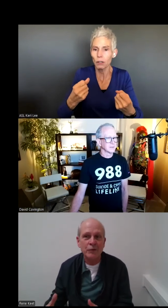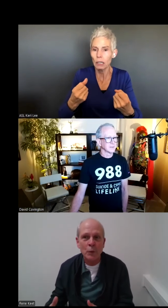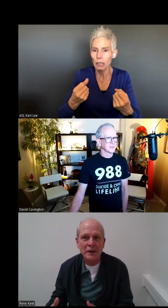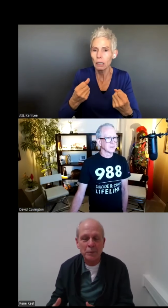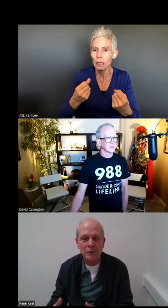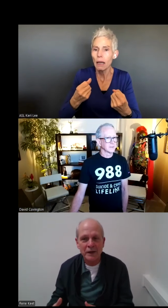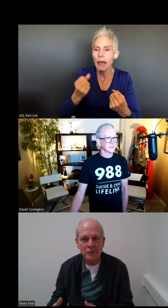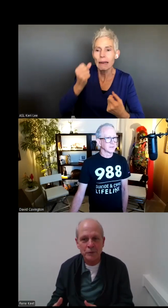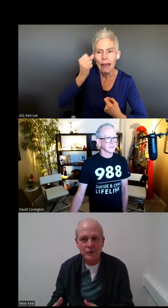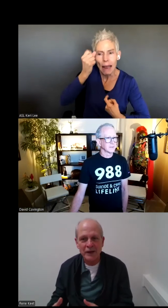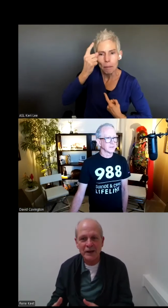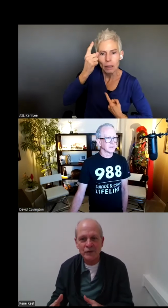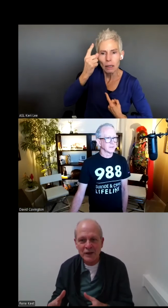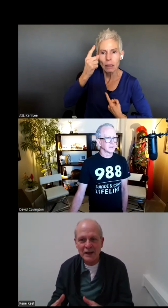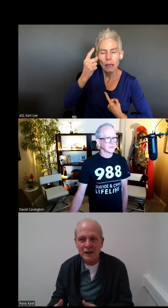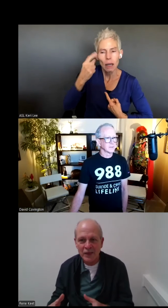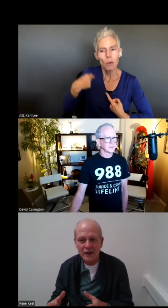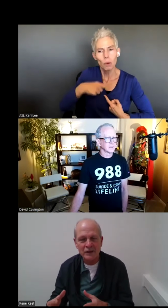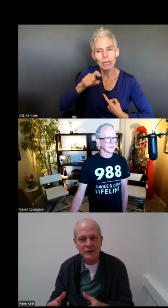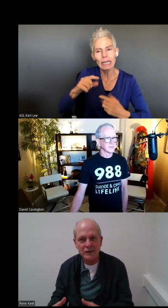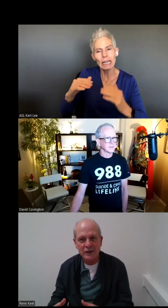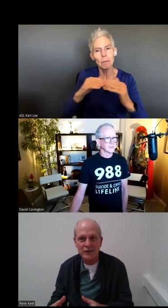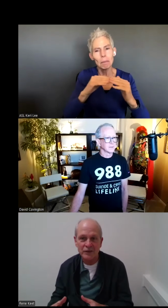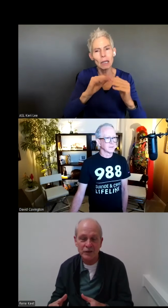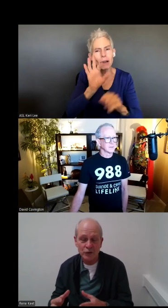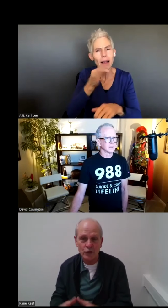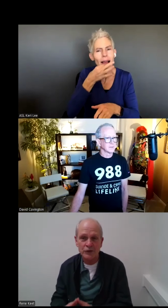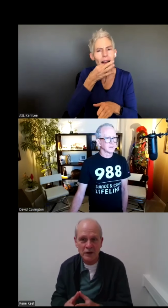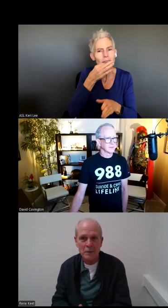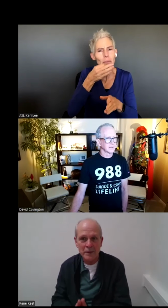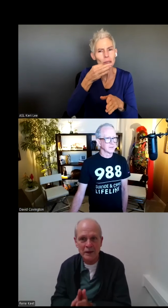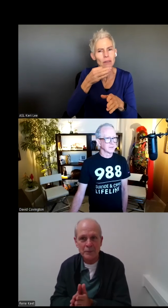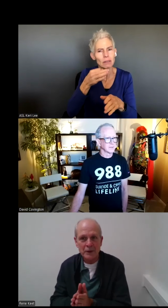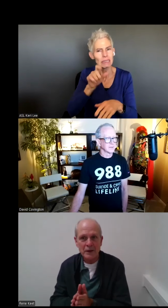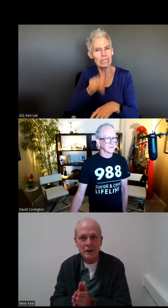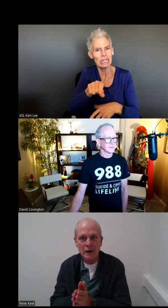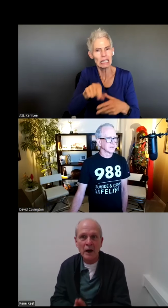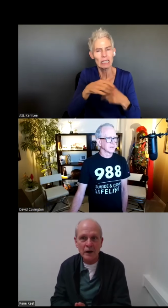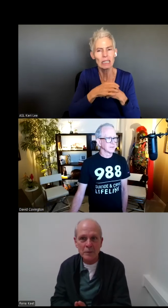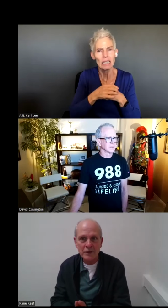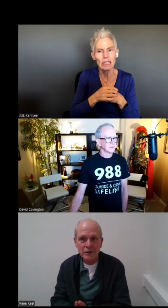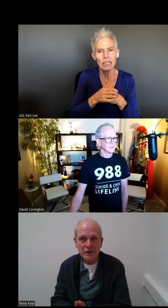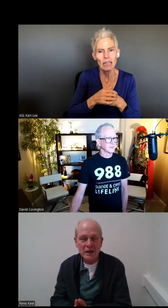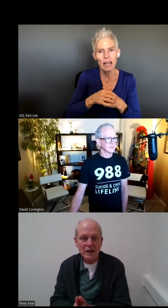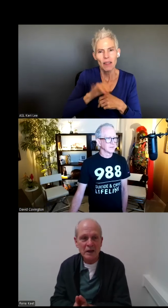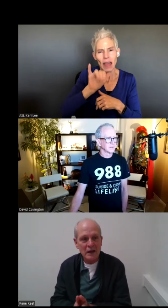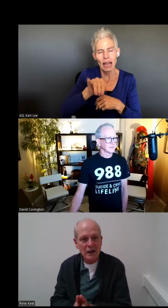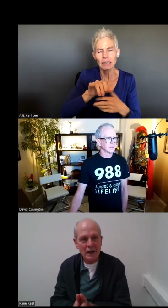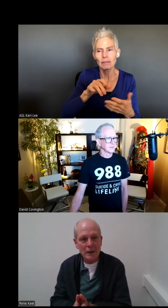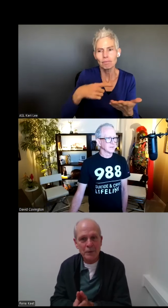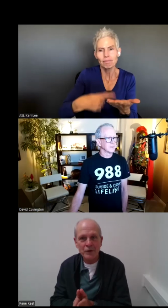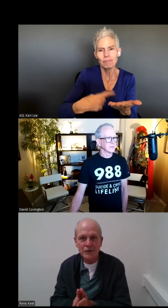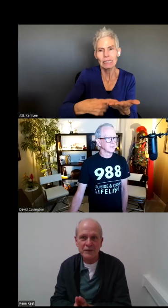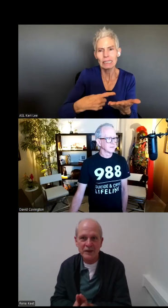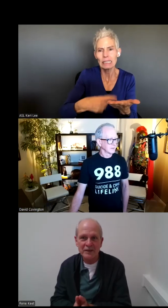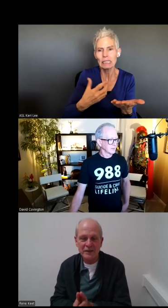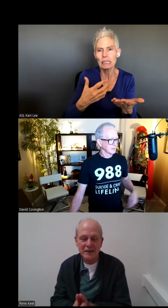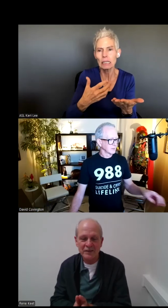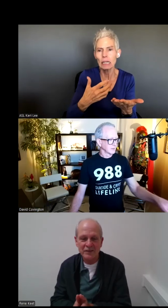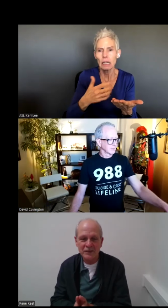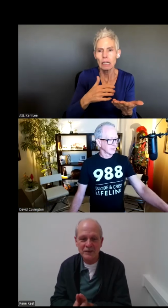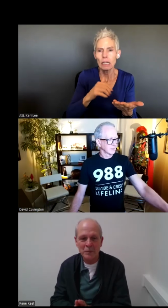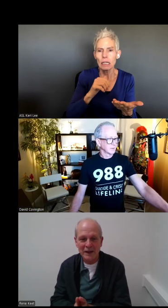and therefore we need peer experts. And I really think that is a shortcoming argument because